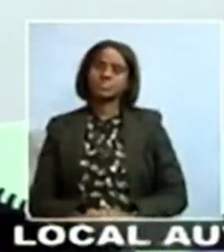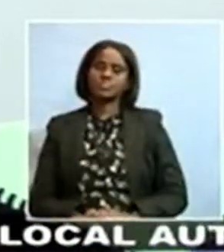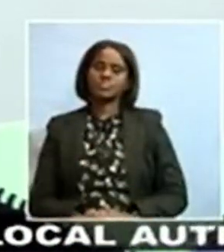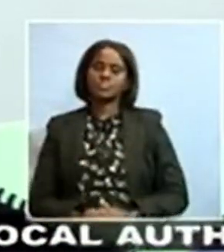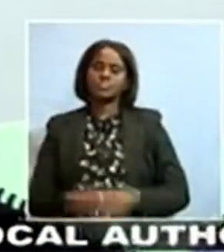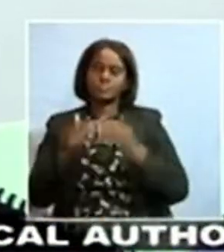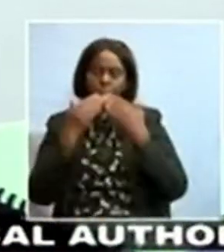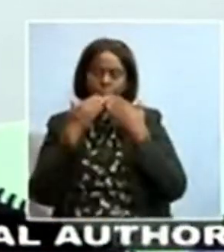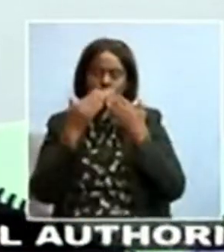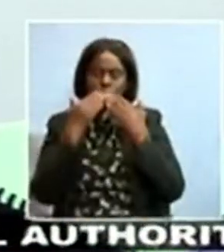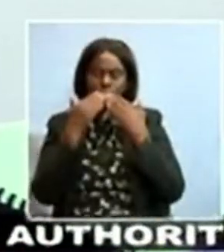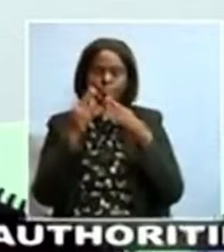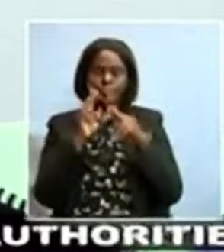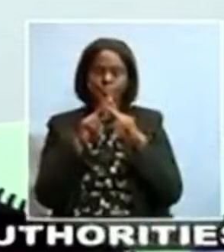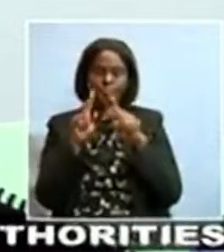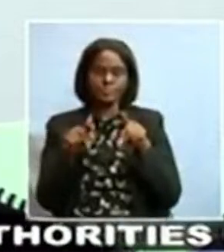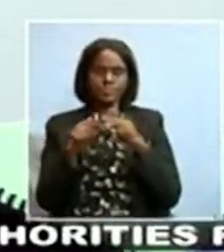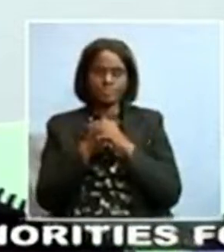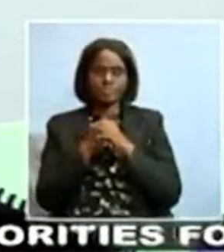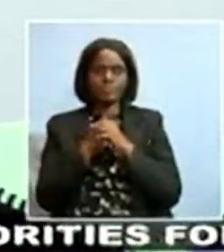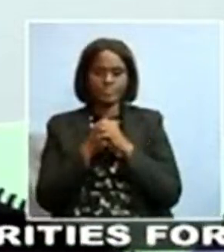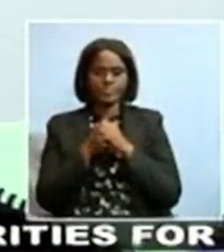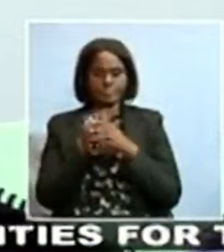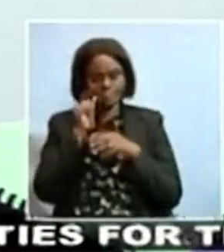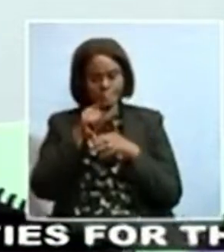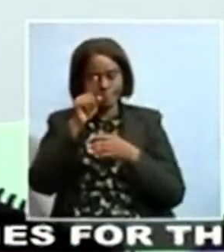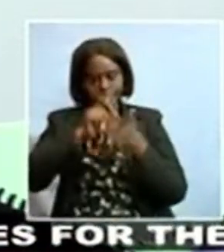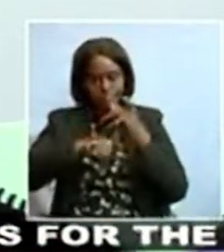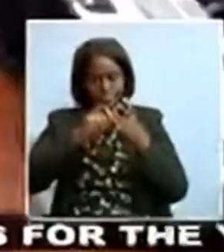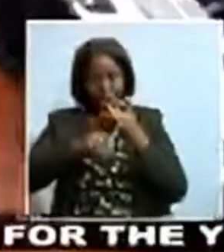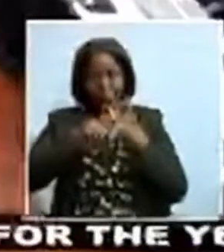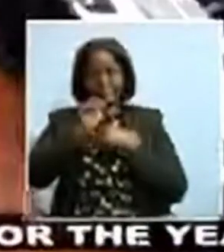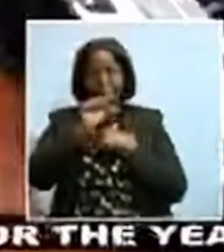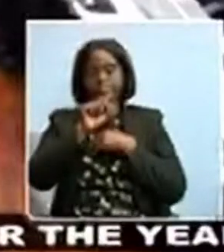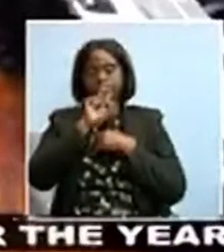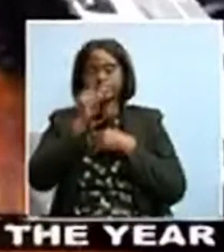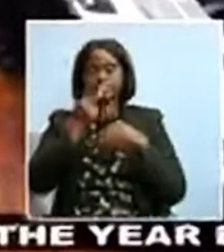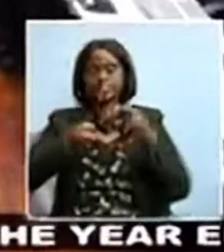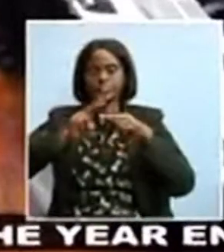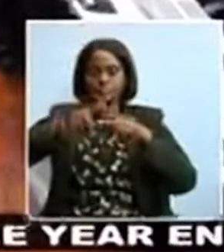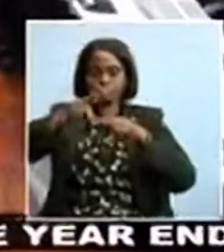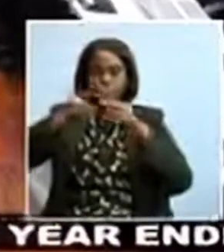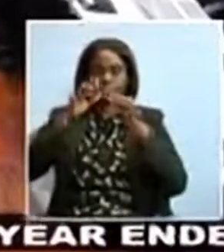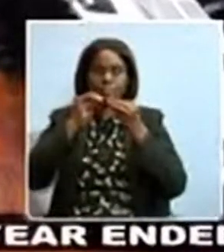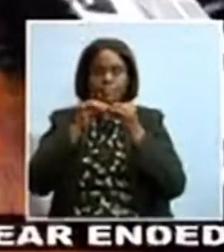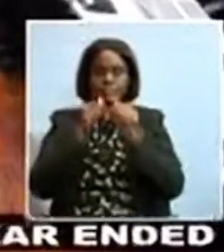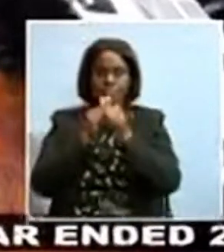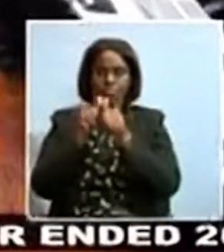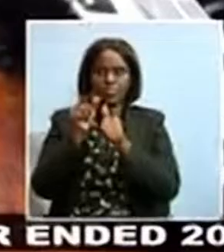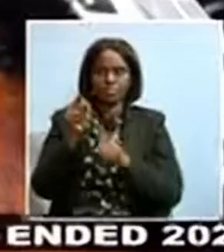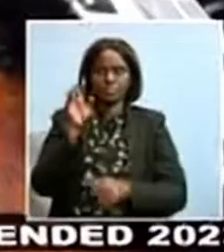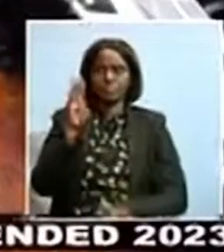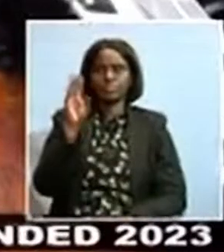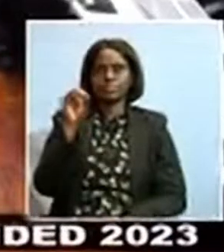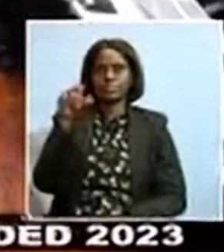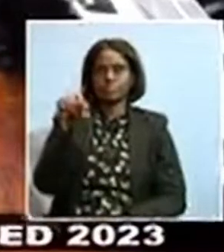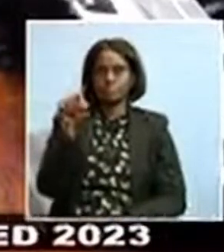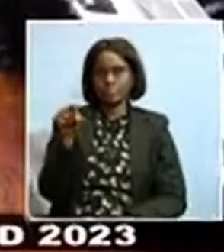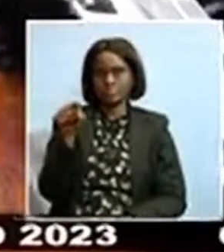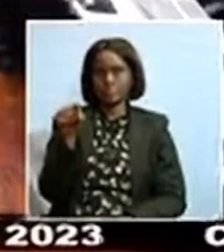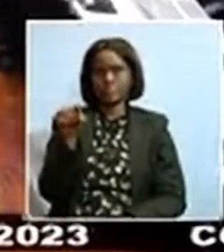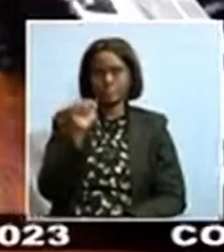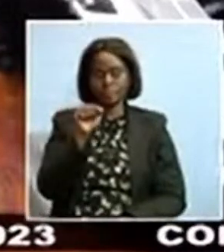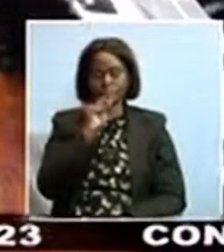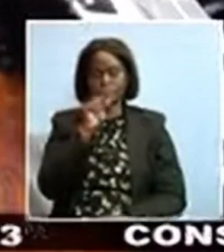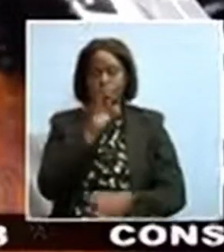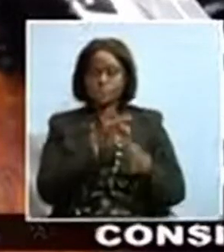Thank you, Chair. The cost indeed, Chair, has gone up according to the BOQ. The